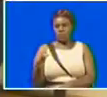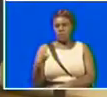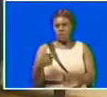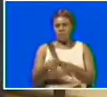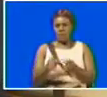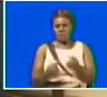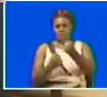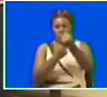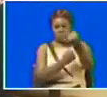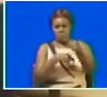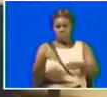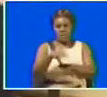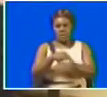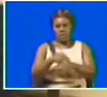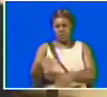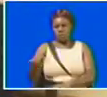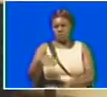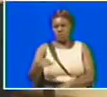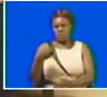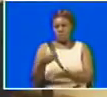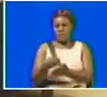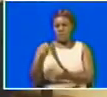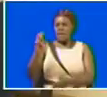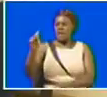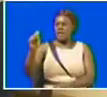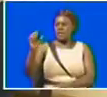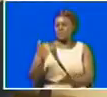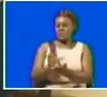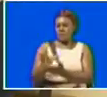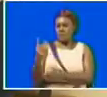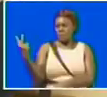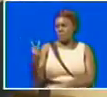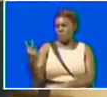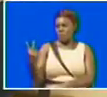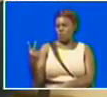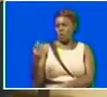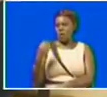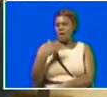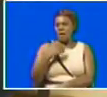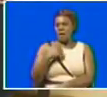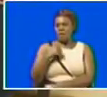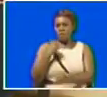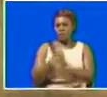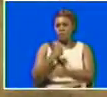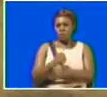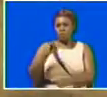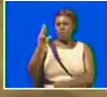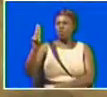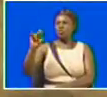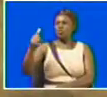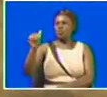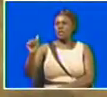with funding from the National Environment Trust Fund, NetFund, the two are operating Cutron Industries in Juja, and